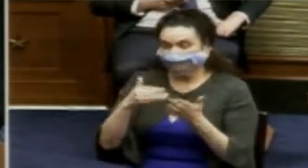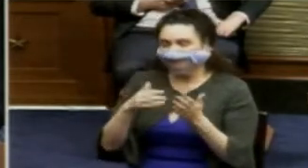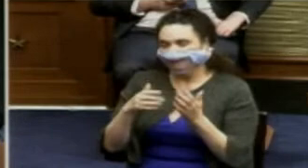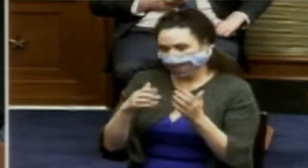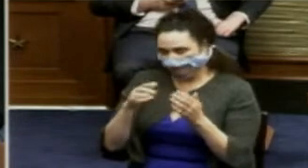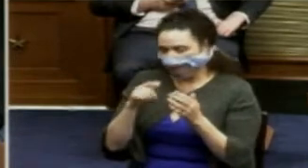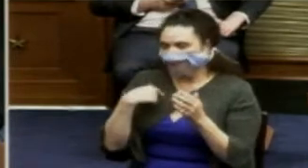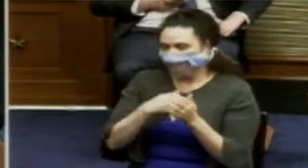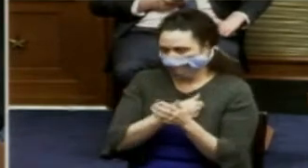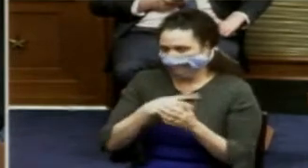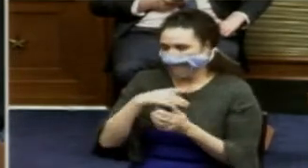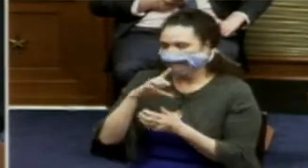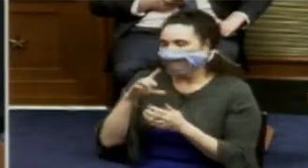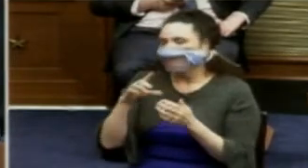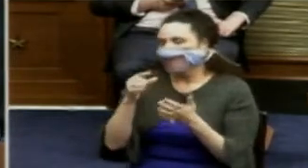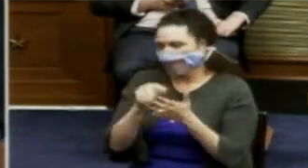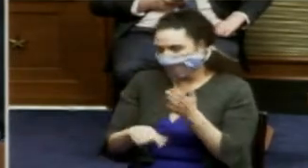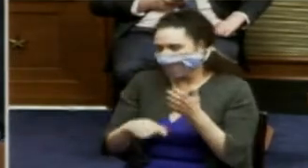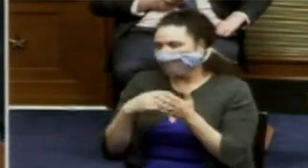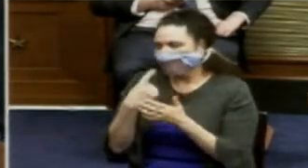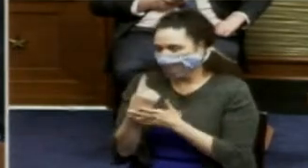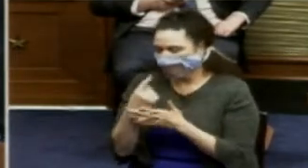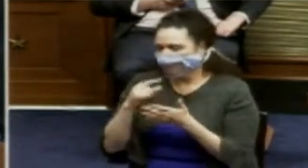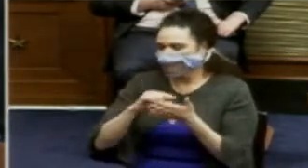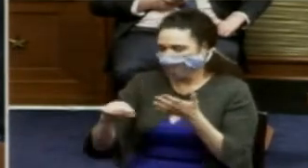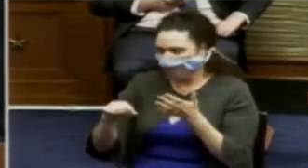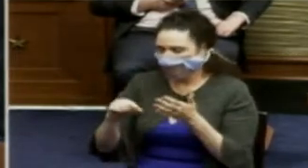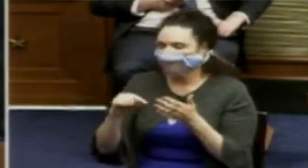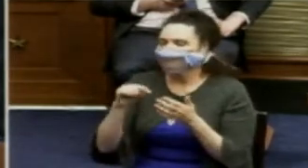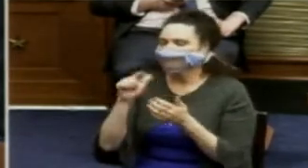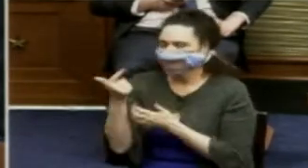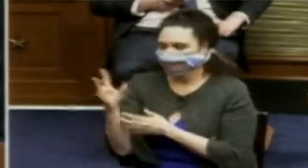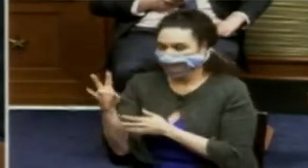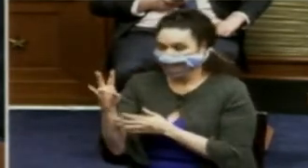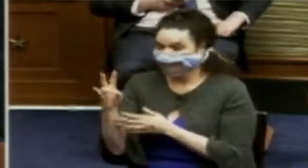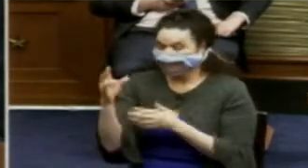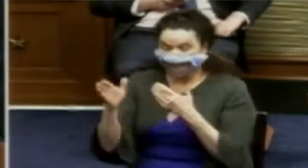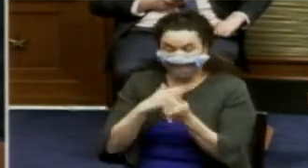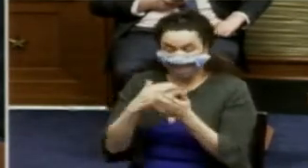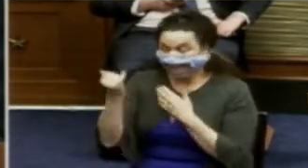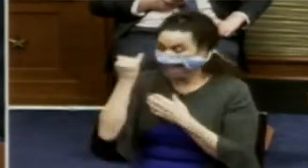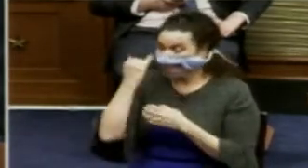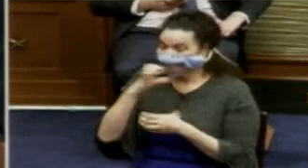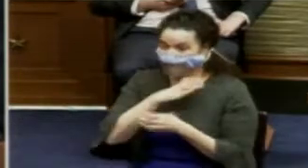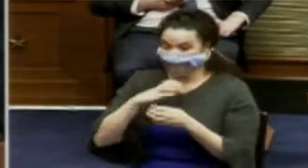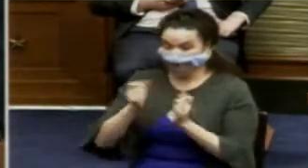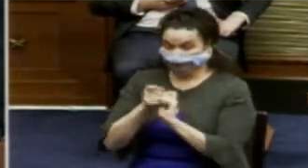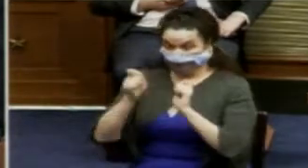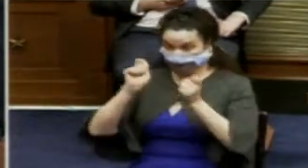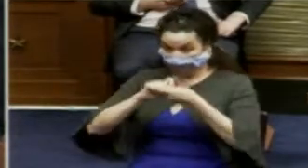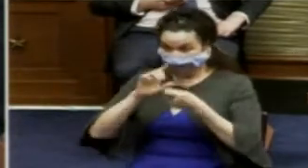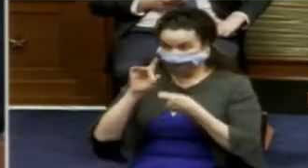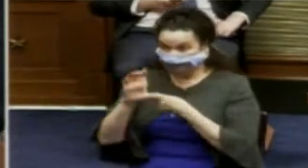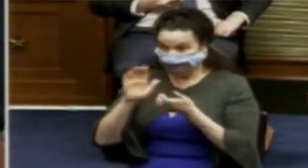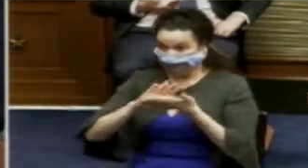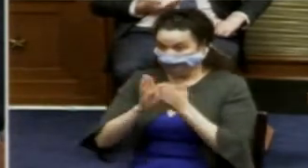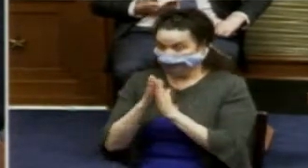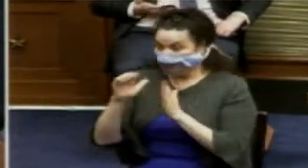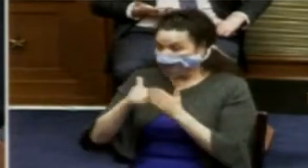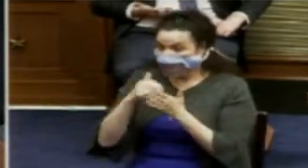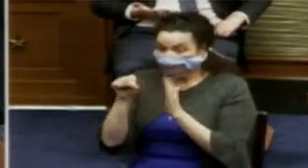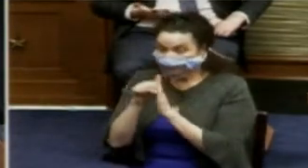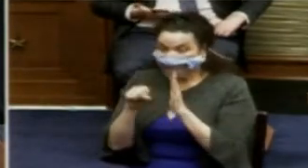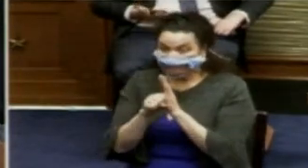Clause 17. But even if Congress could transform the district into a new state by simple